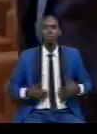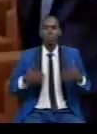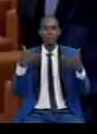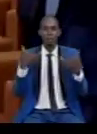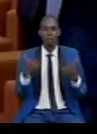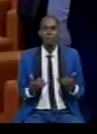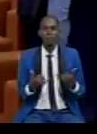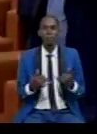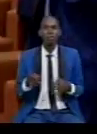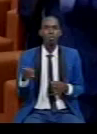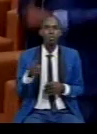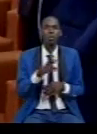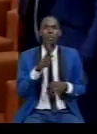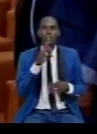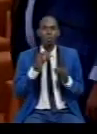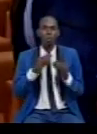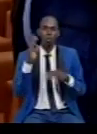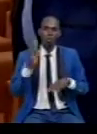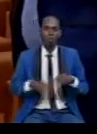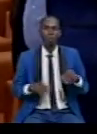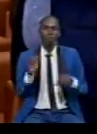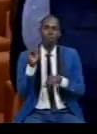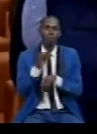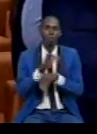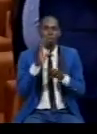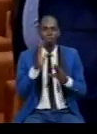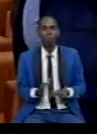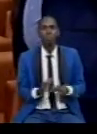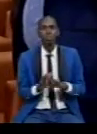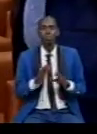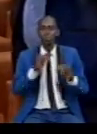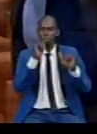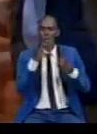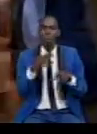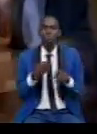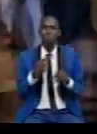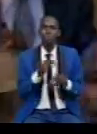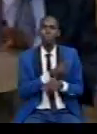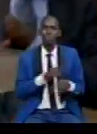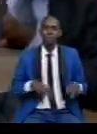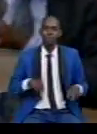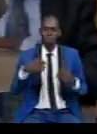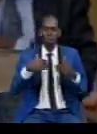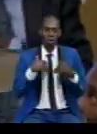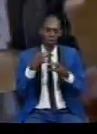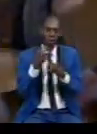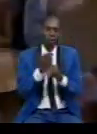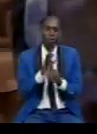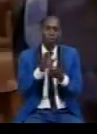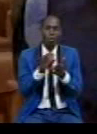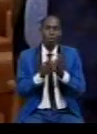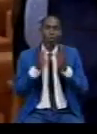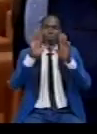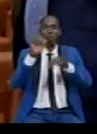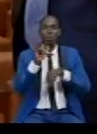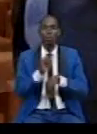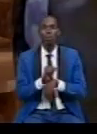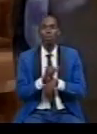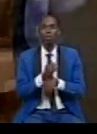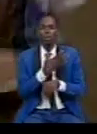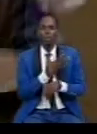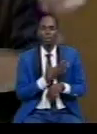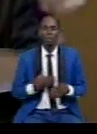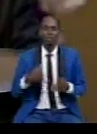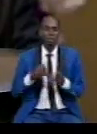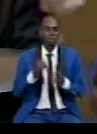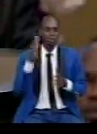are more than conqueror. God bless the name of the Lord. You've gotten your miracle, and it will manifest. You will